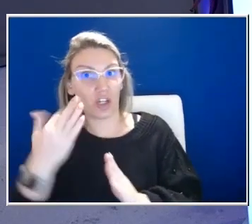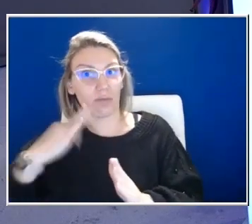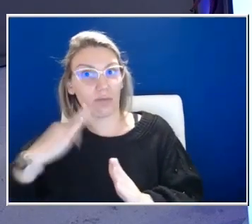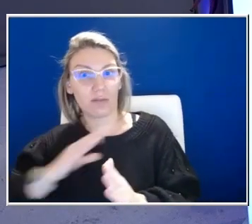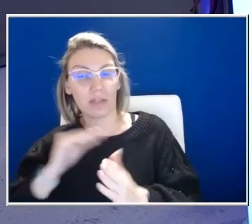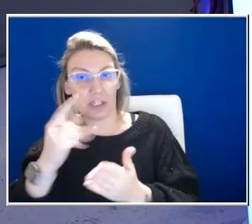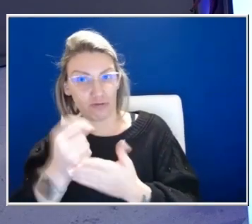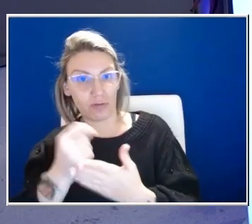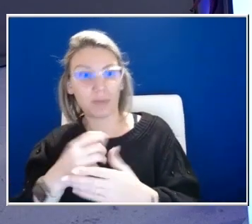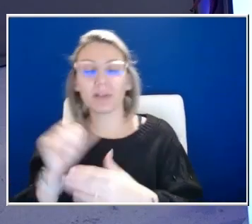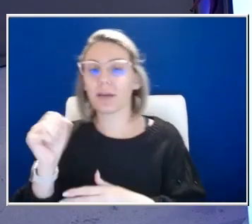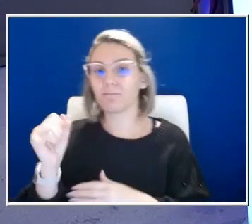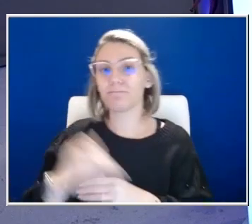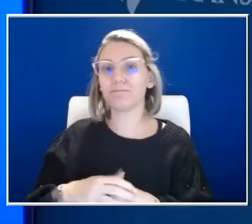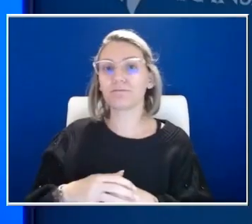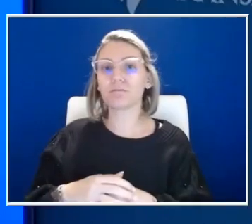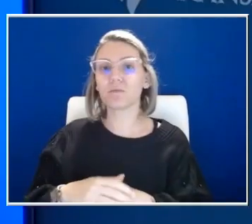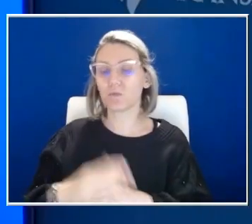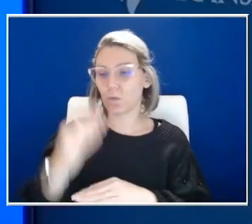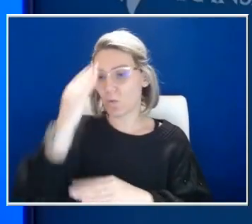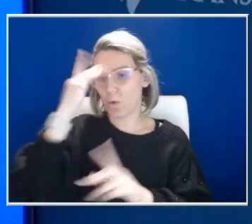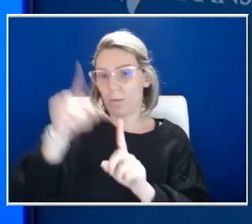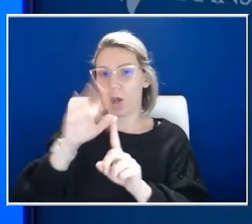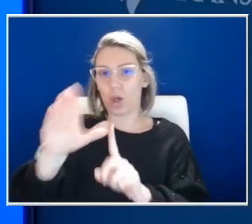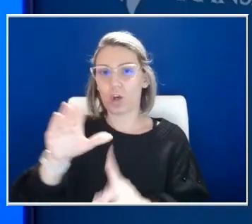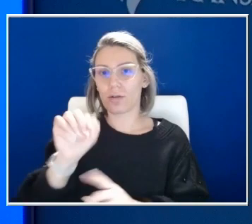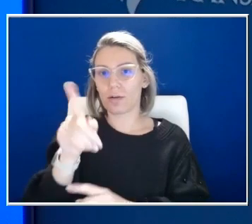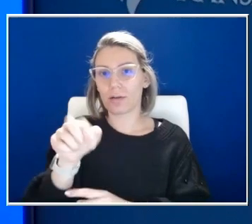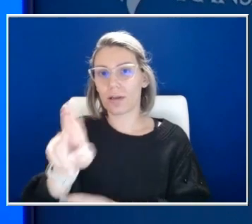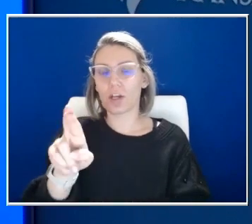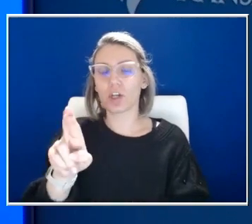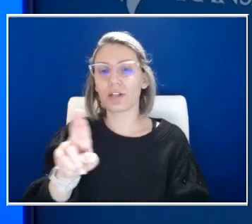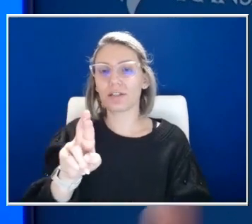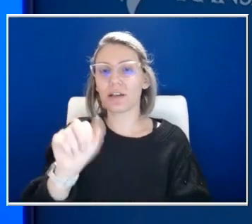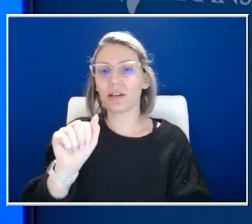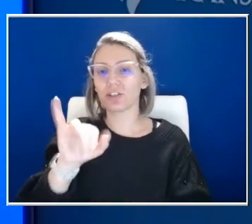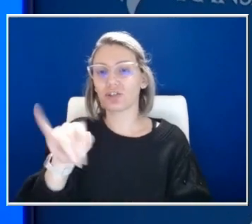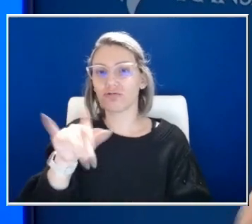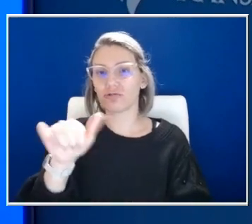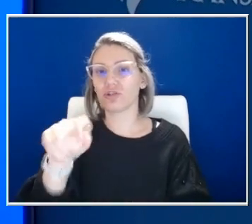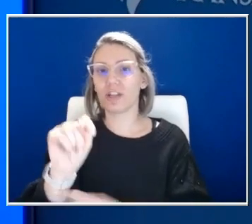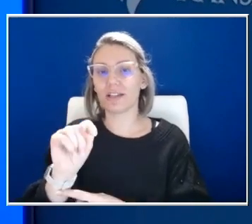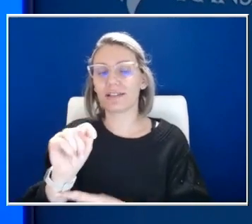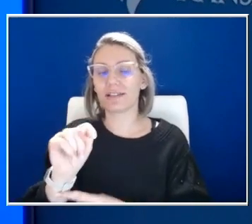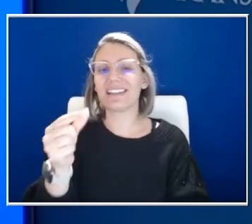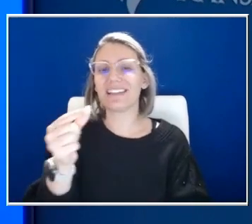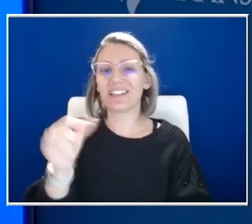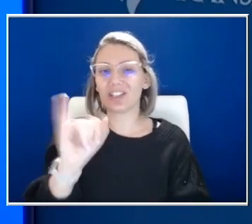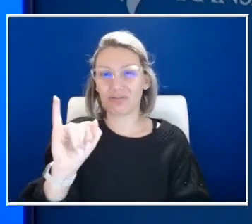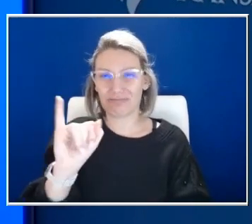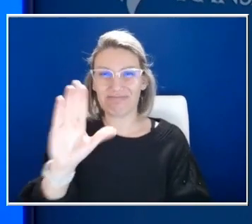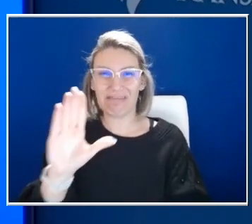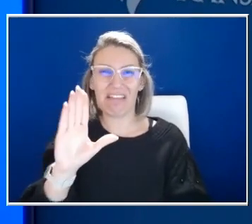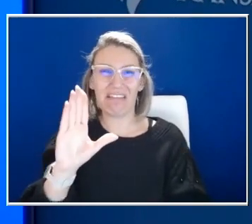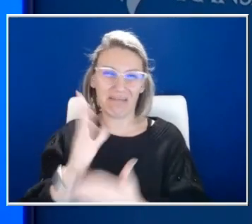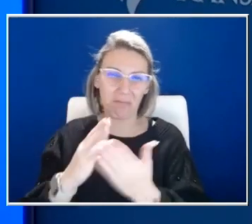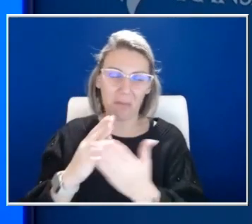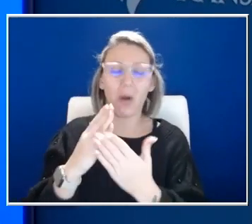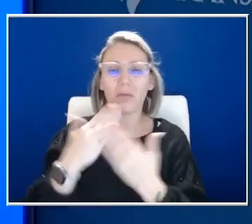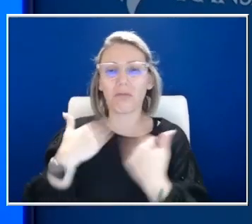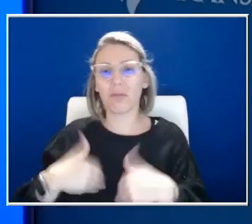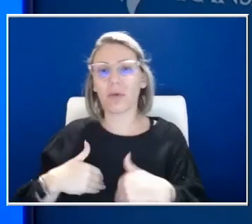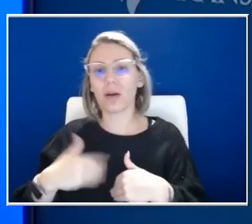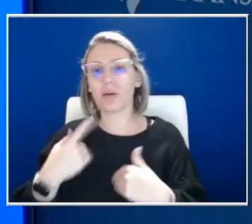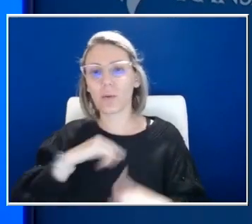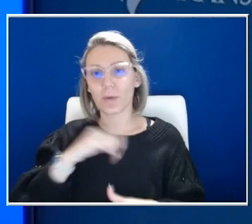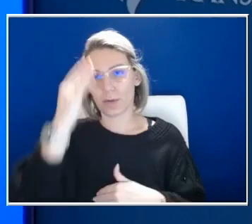we knew about her cancer, which is called a GIST, which is gastrointestinal stromal tumor, what we knew about that told